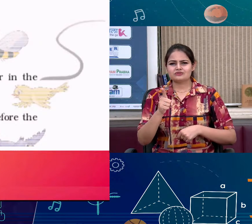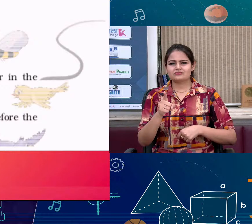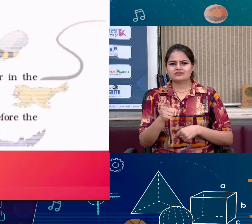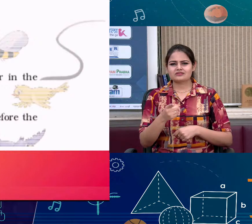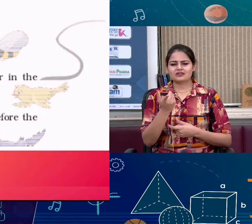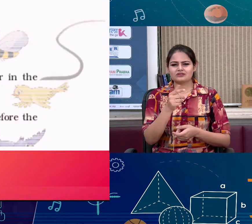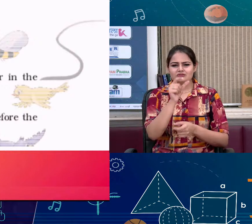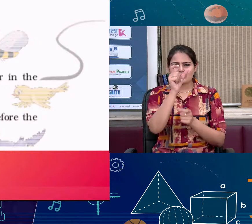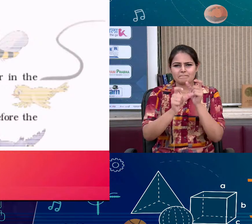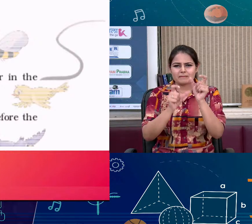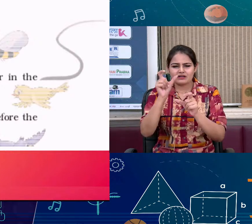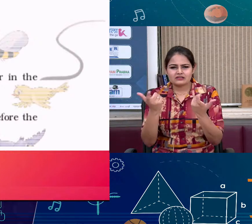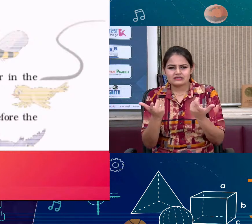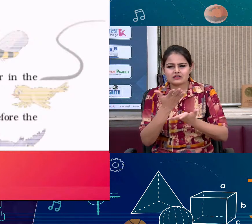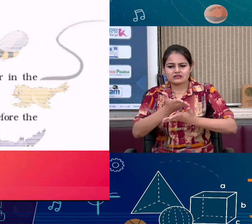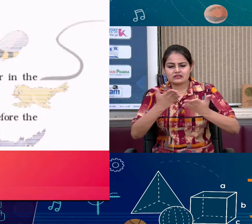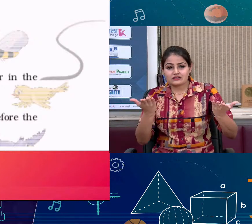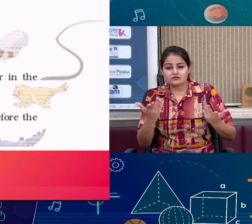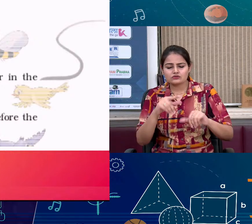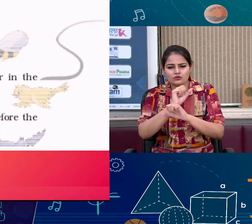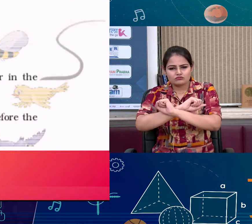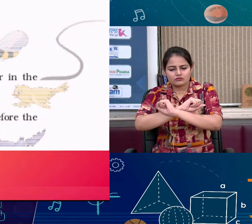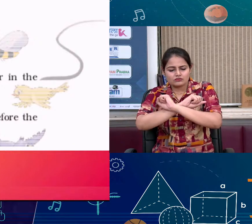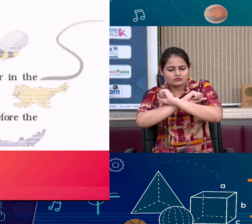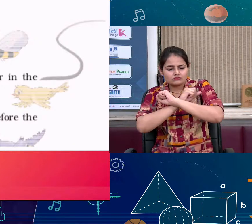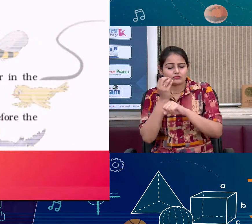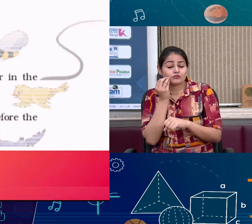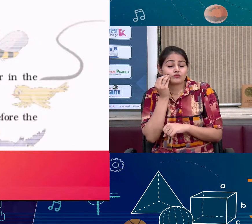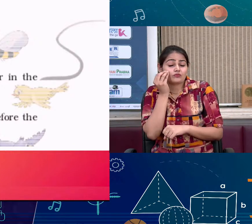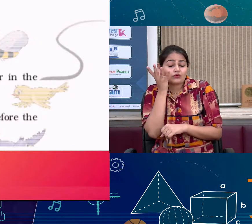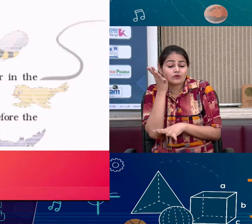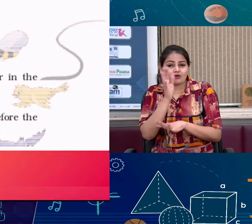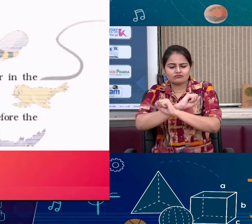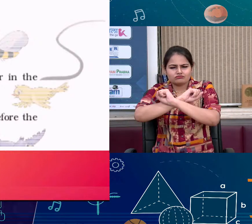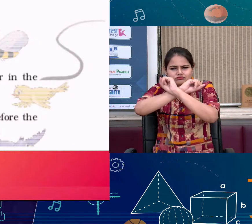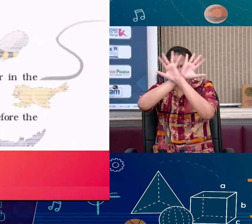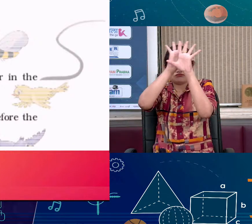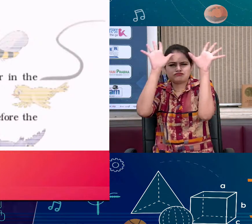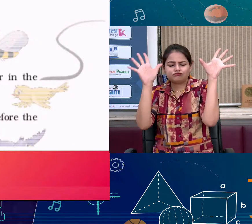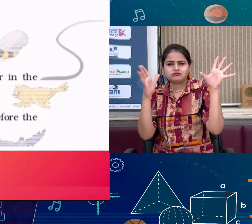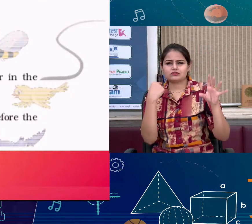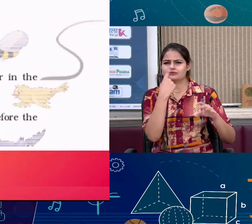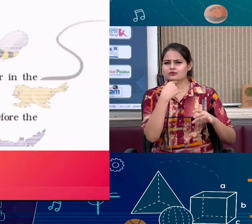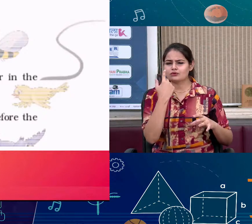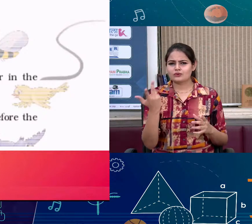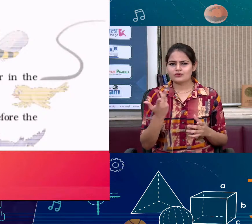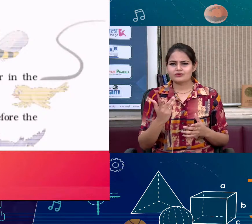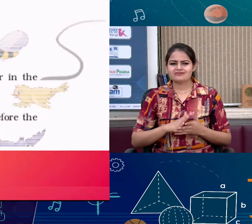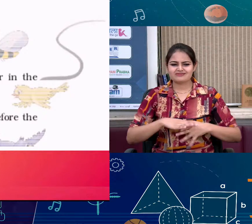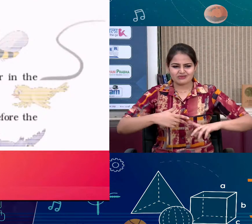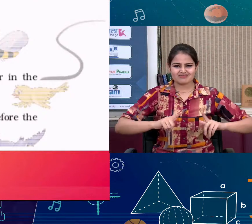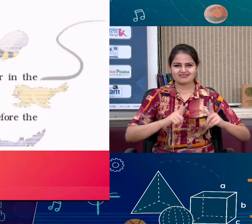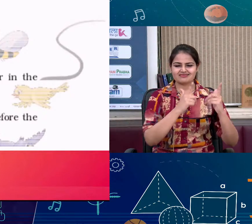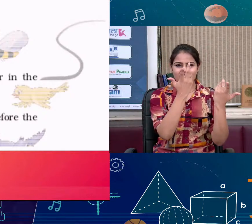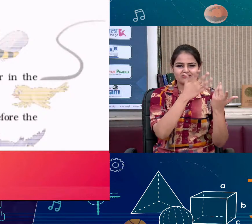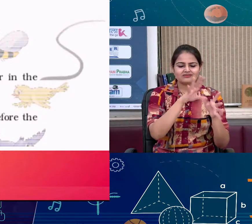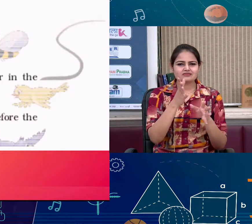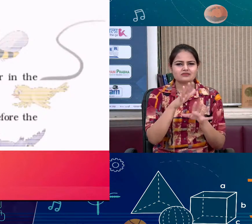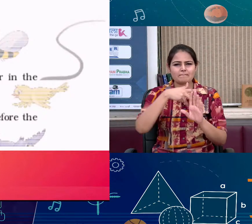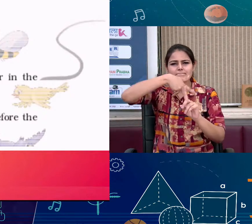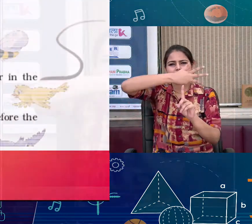child does? When we get up in the morning, we usually hear these sounds at the background. When